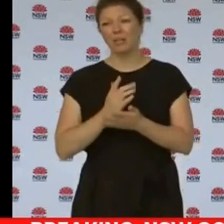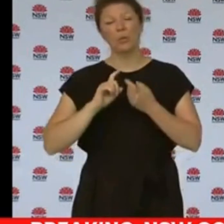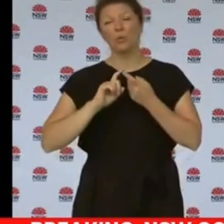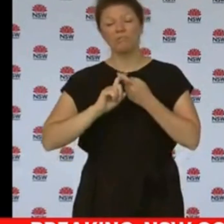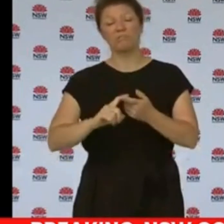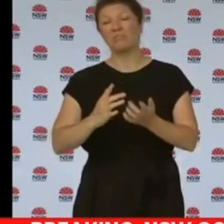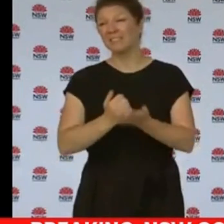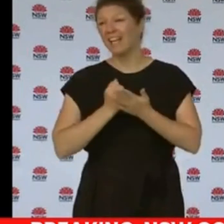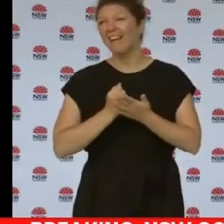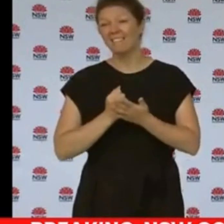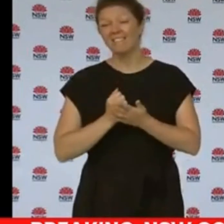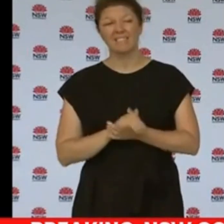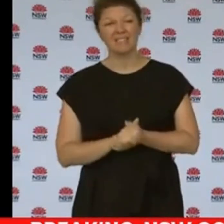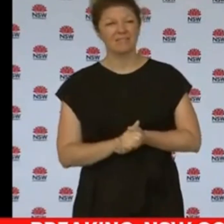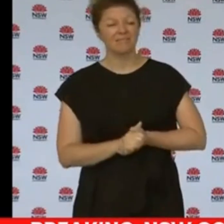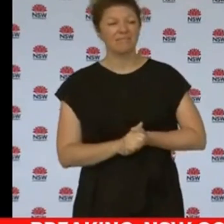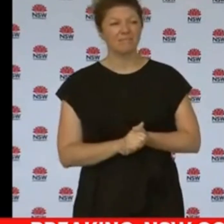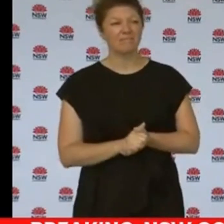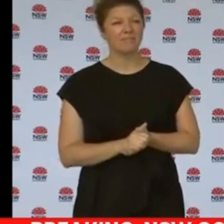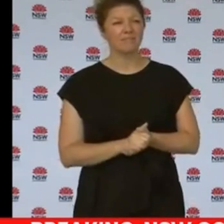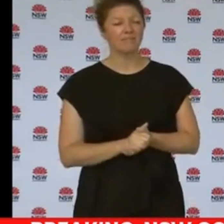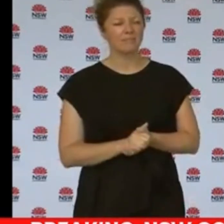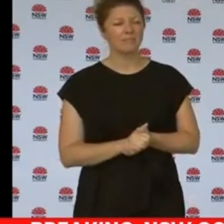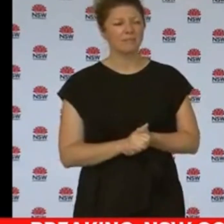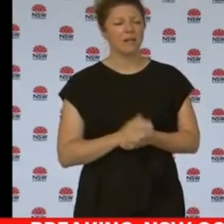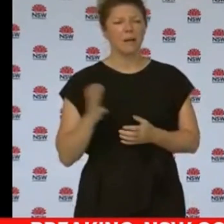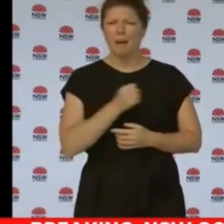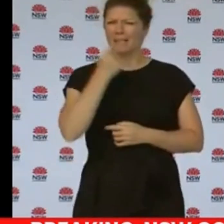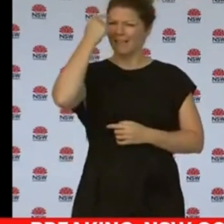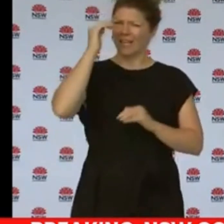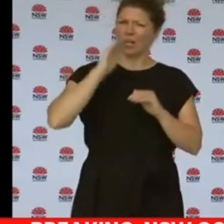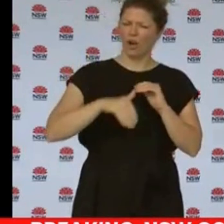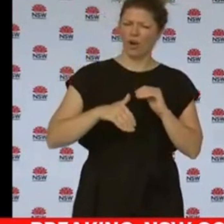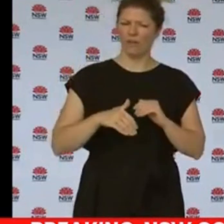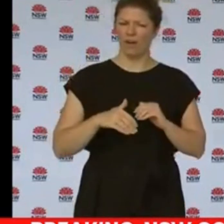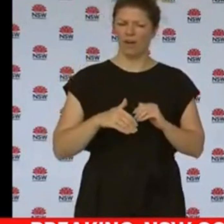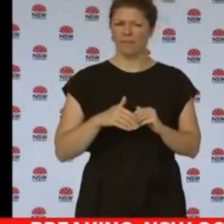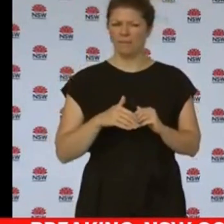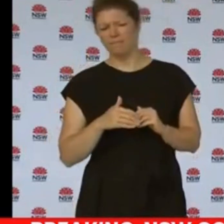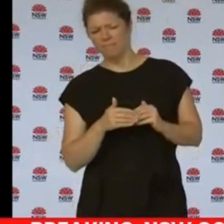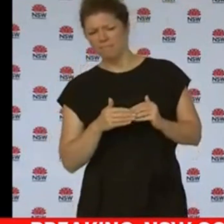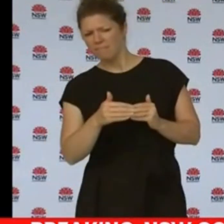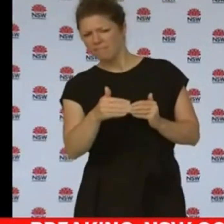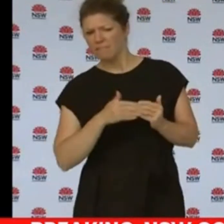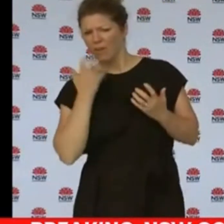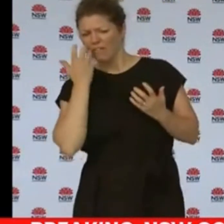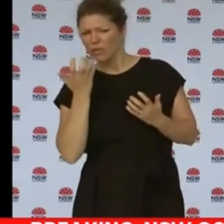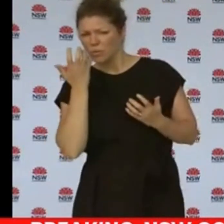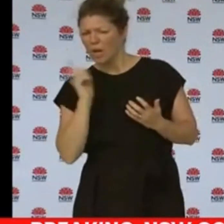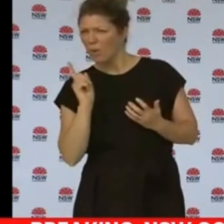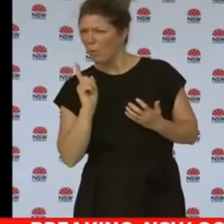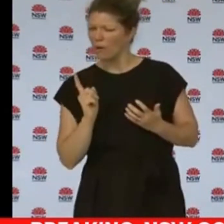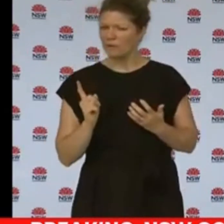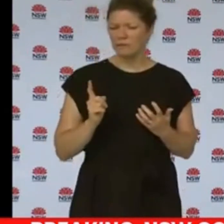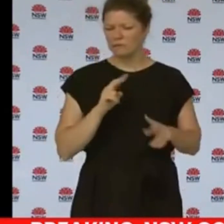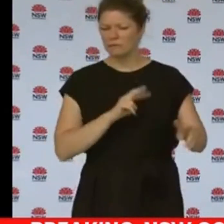maintain COVID safe. And so from a decision-making perspective, we have to have our wits about us as to how we move forward, and